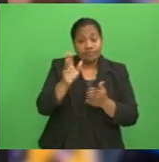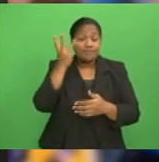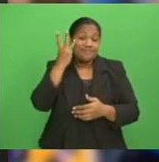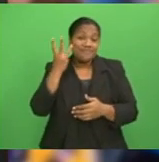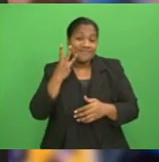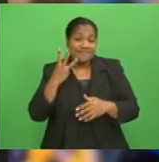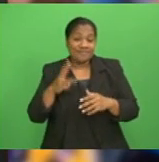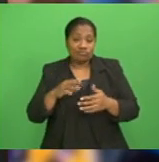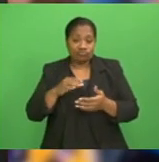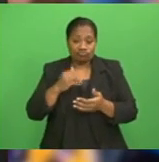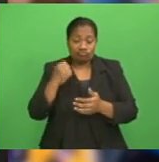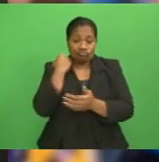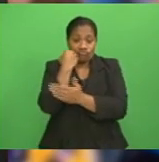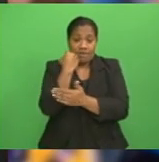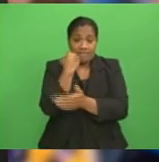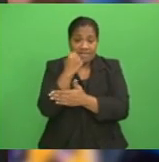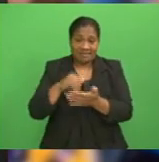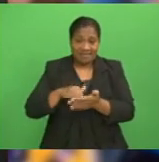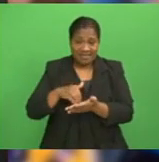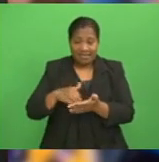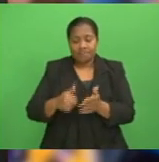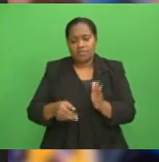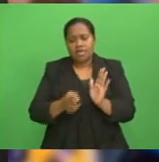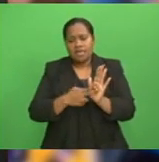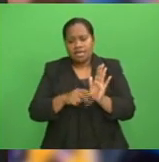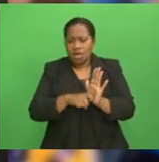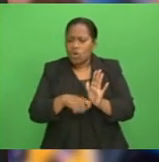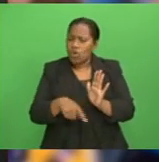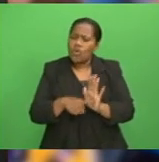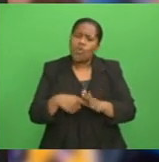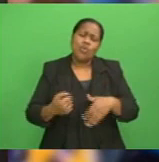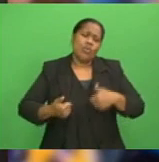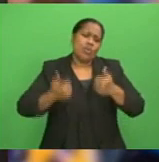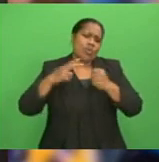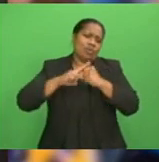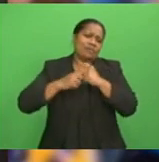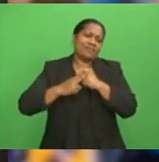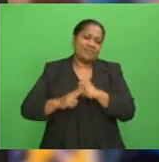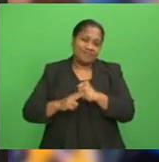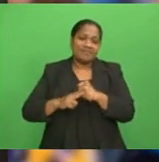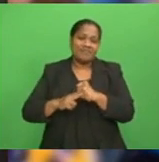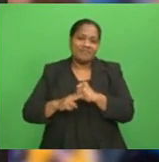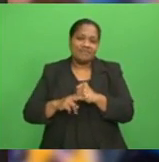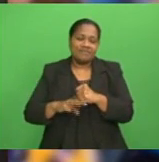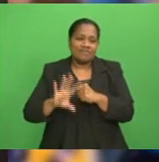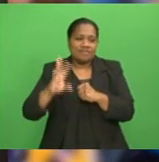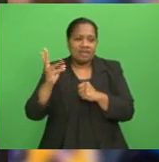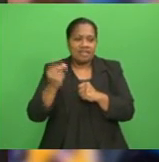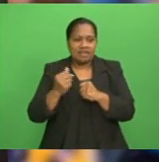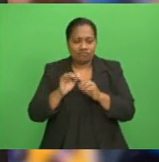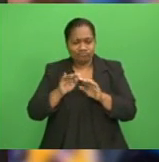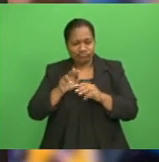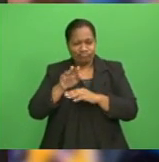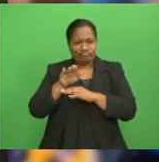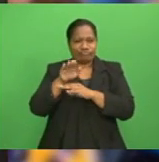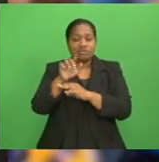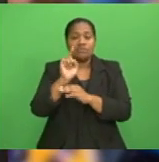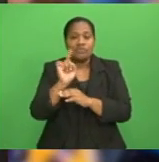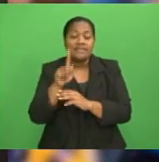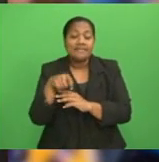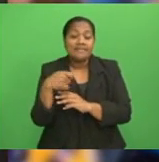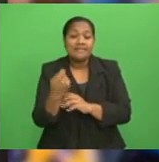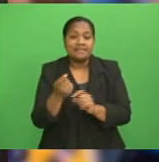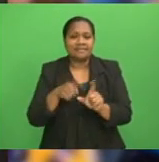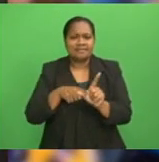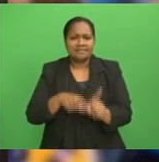League Elite competition in the NRL is good news for the Fiji Mbulikula as they look ahead to next year's Emerging Nations World